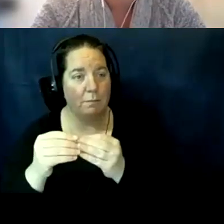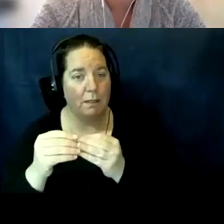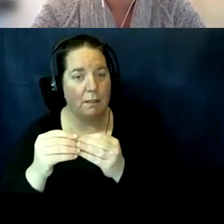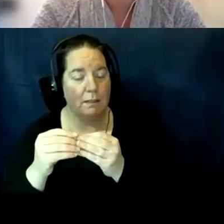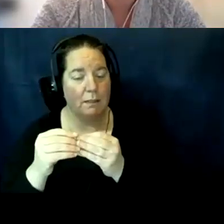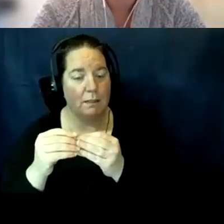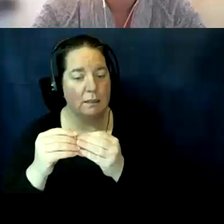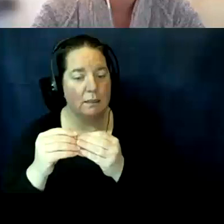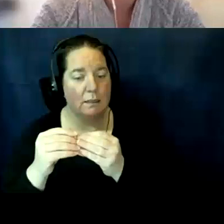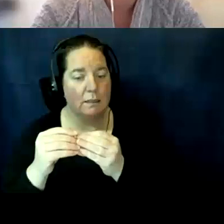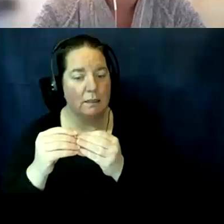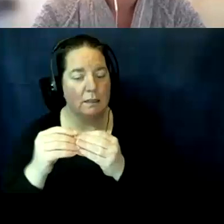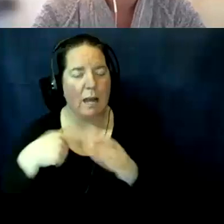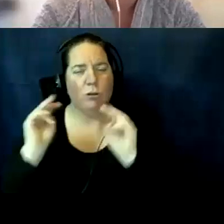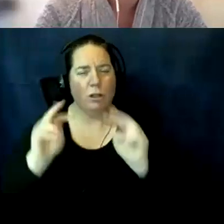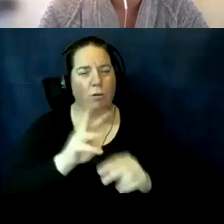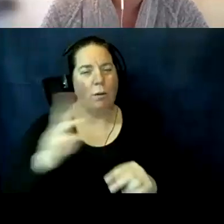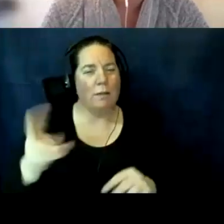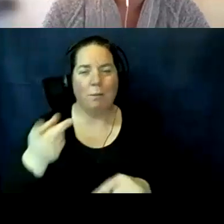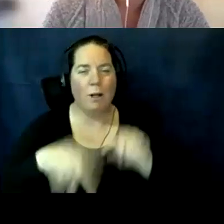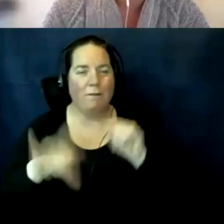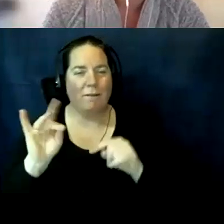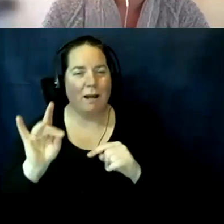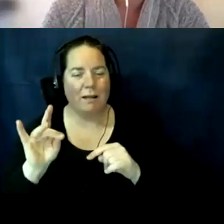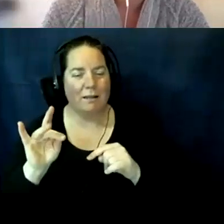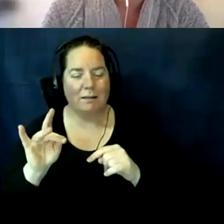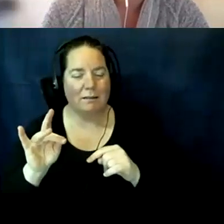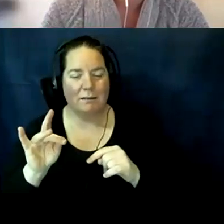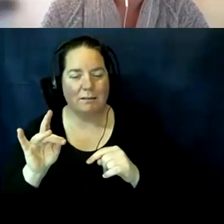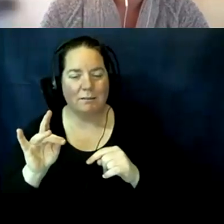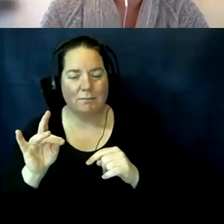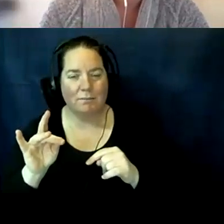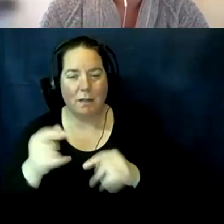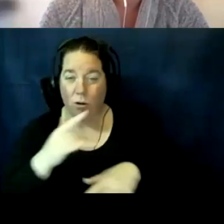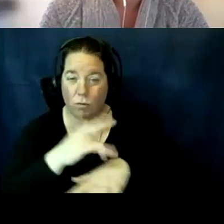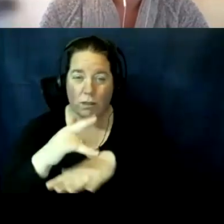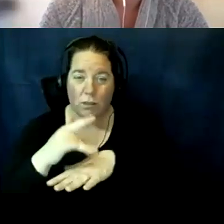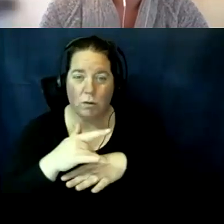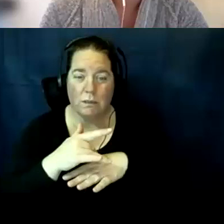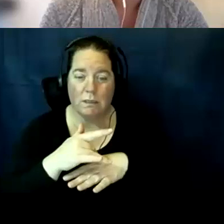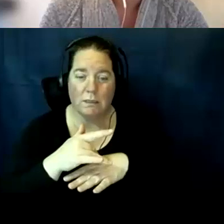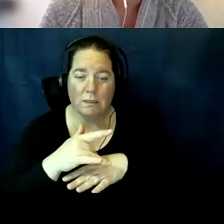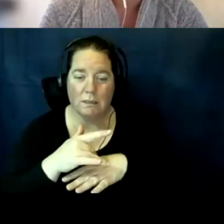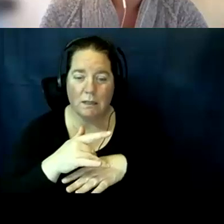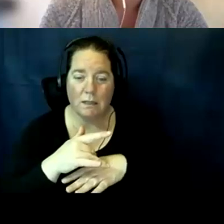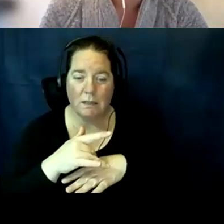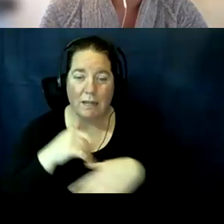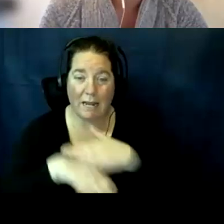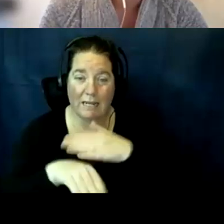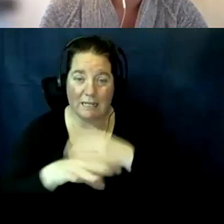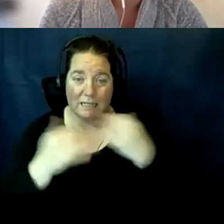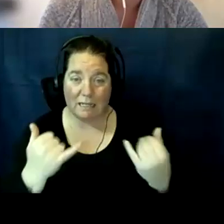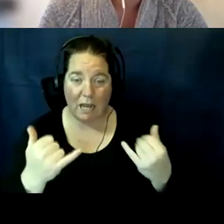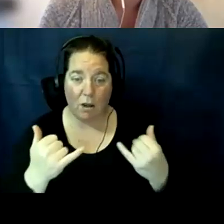I was like looking on the website, but I couldn't find any. Are there resources I can access now on the